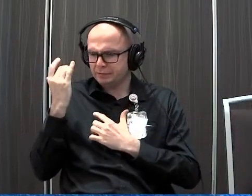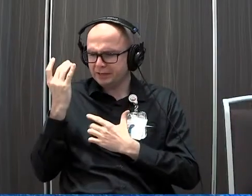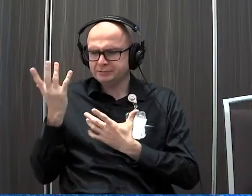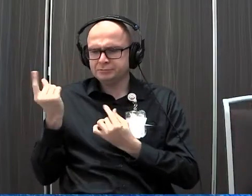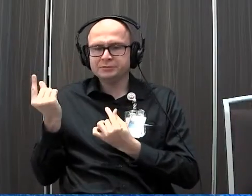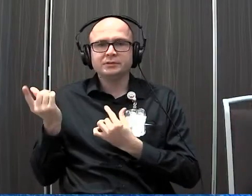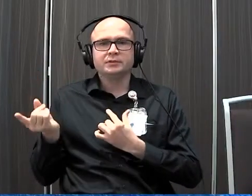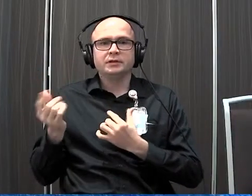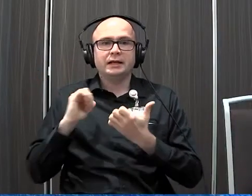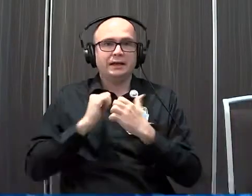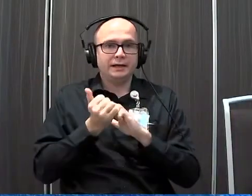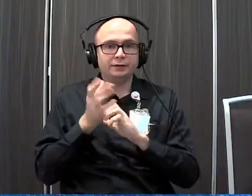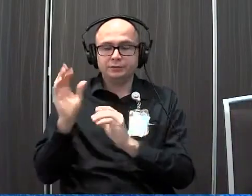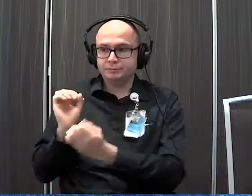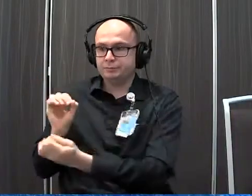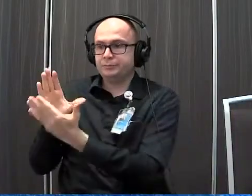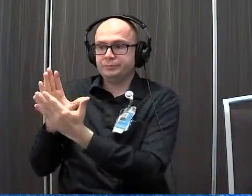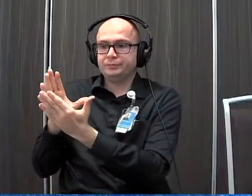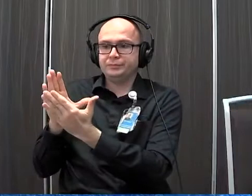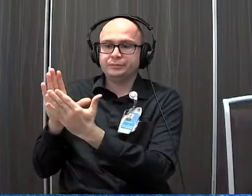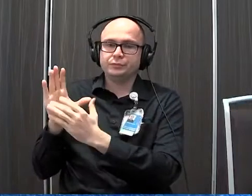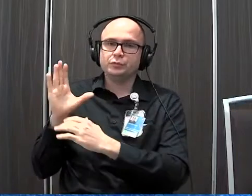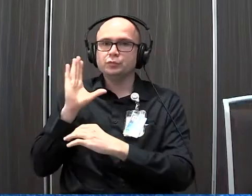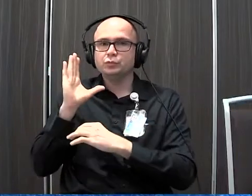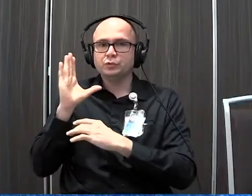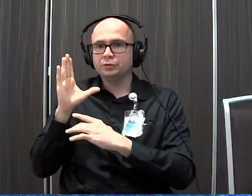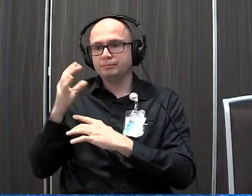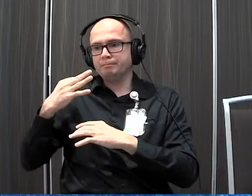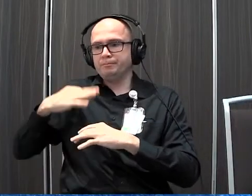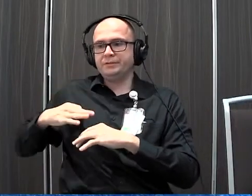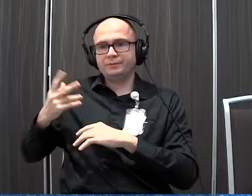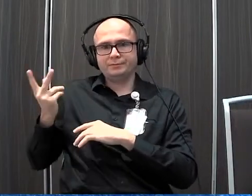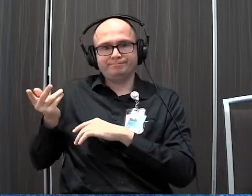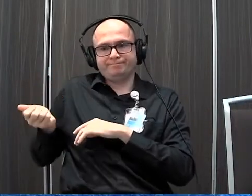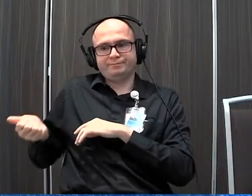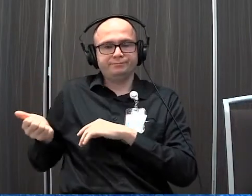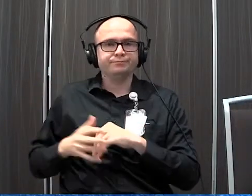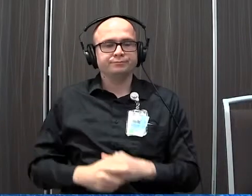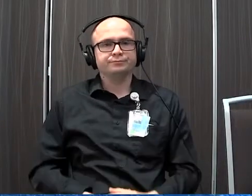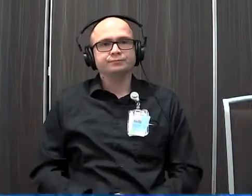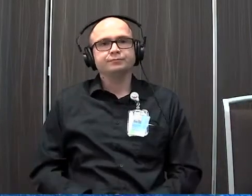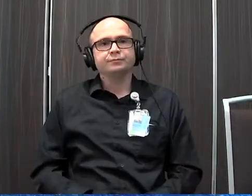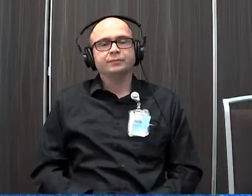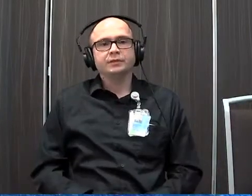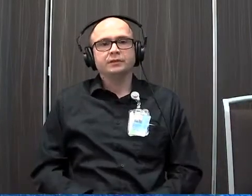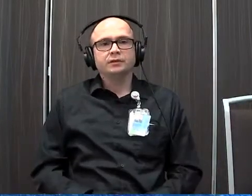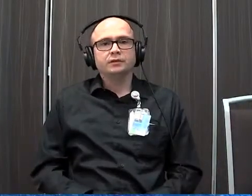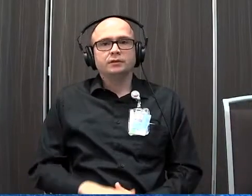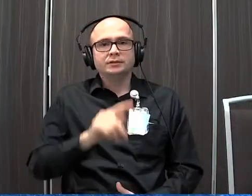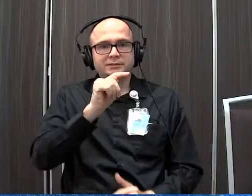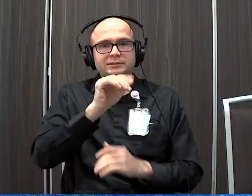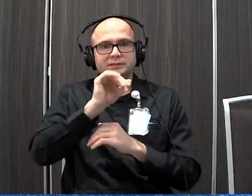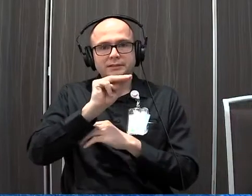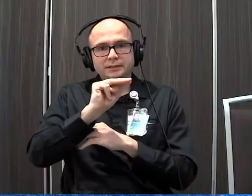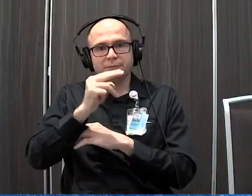also know how to address it in a way that is going to be ultimately beneficial for the child. So Tim Hartshorn, my advisor,